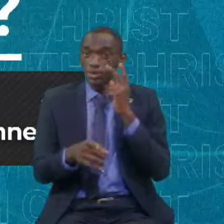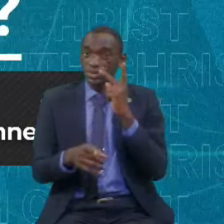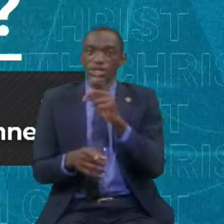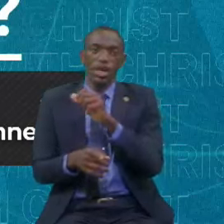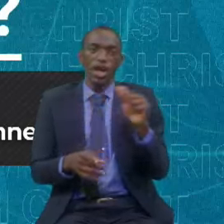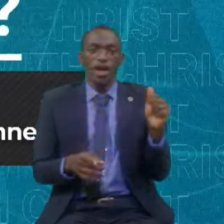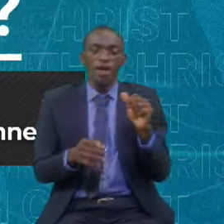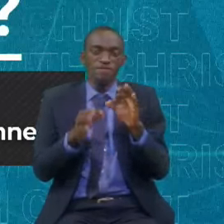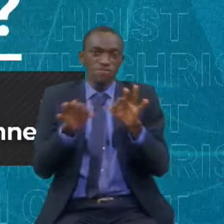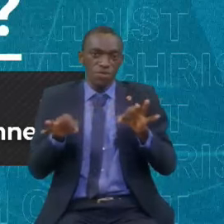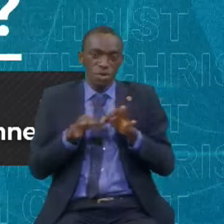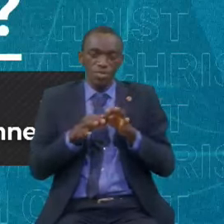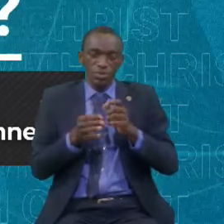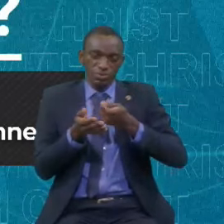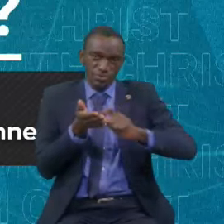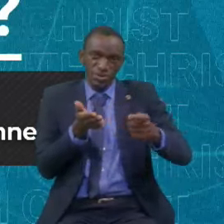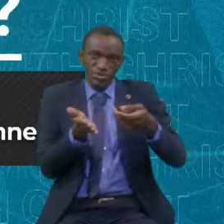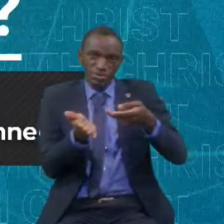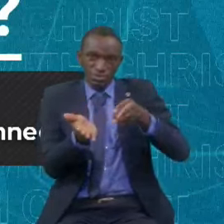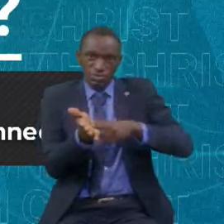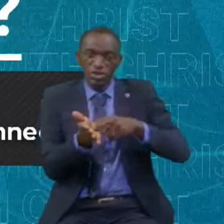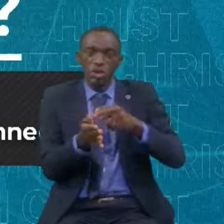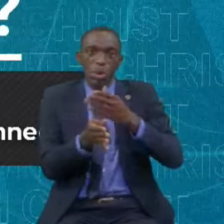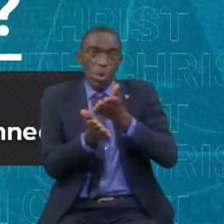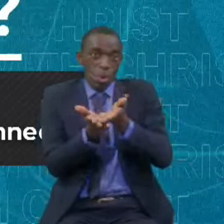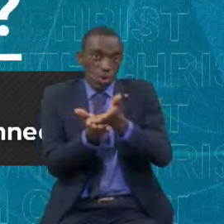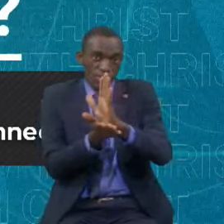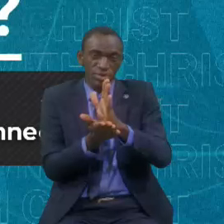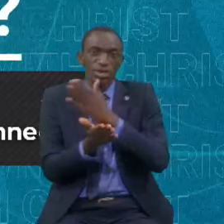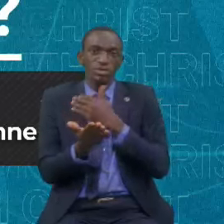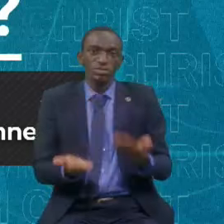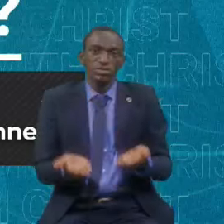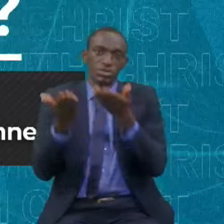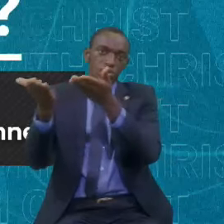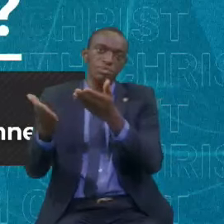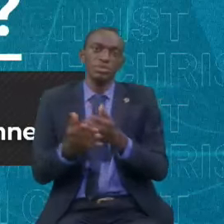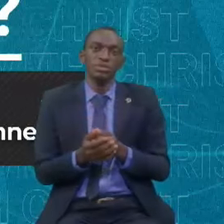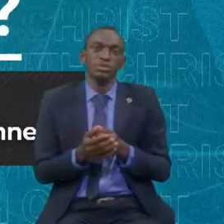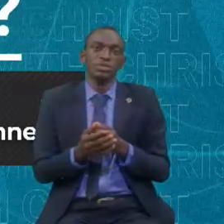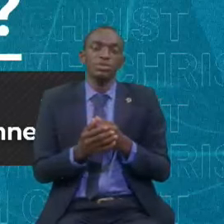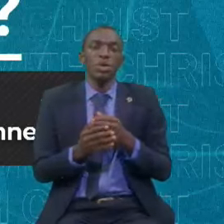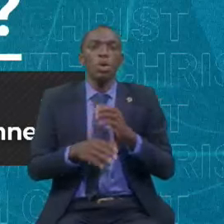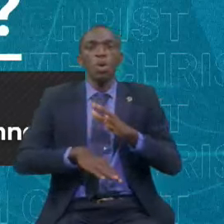those that listen over the radio, please send your details, your name,